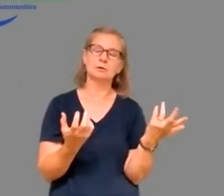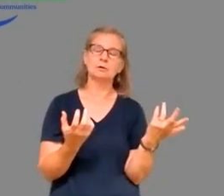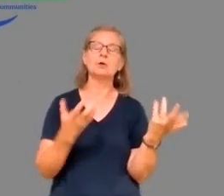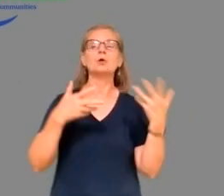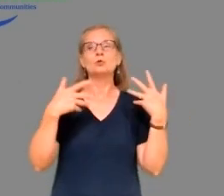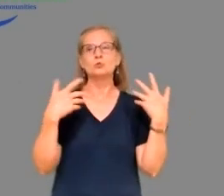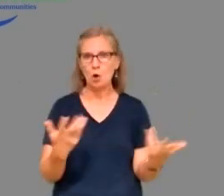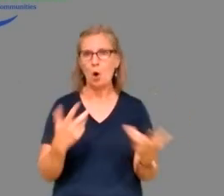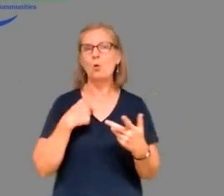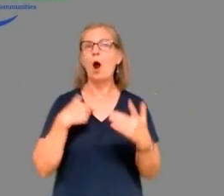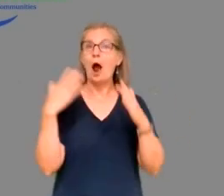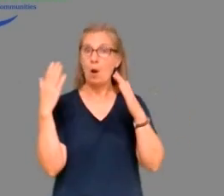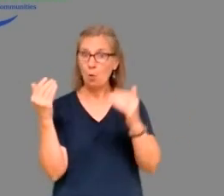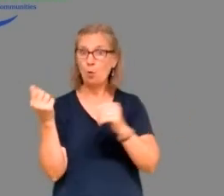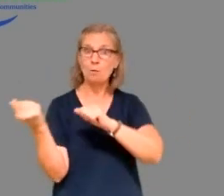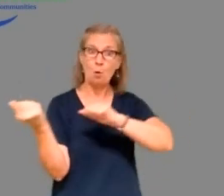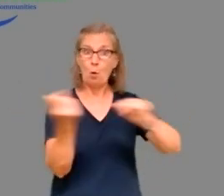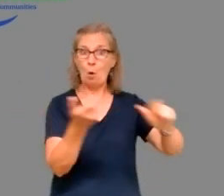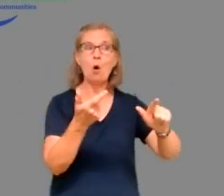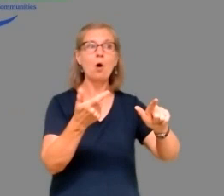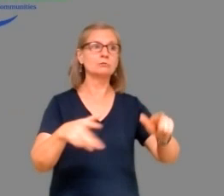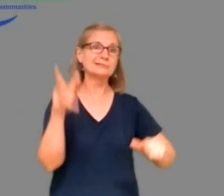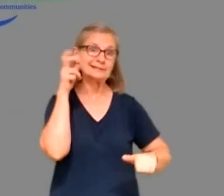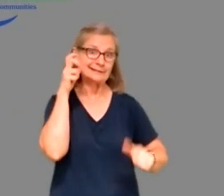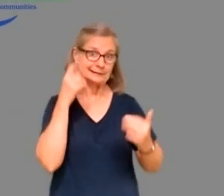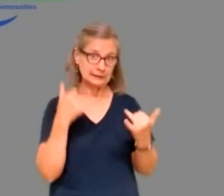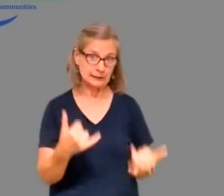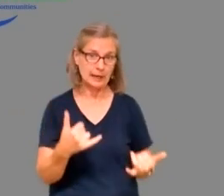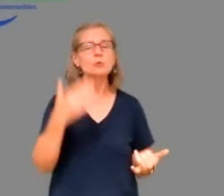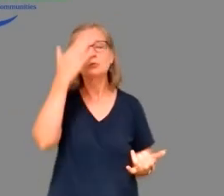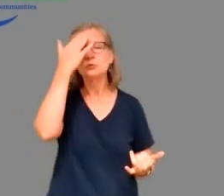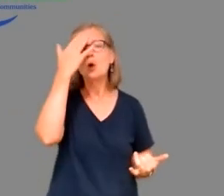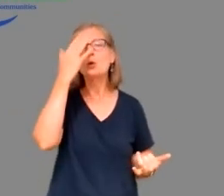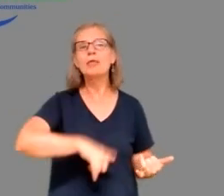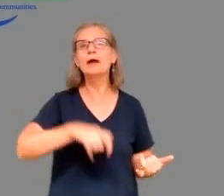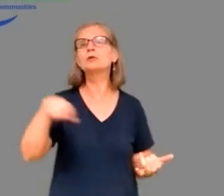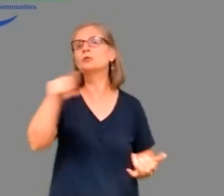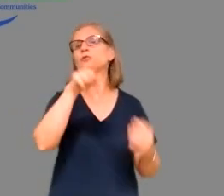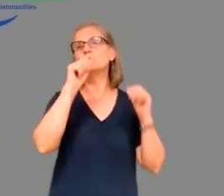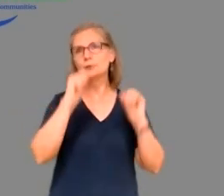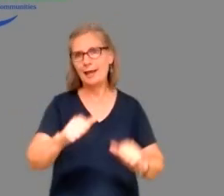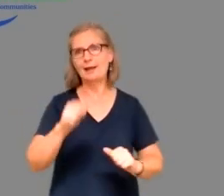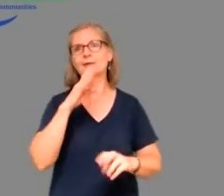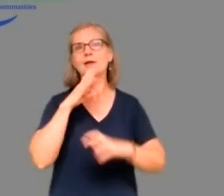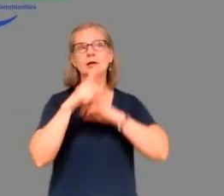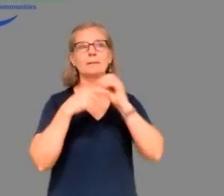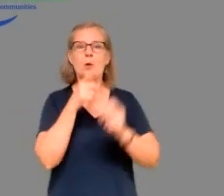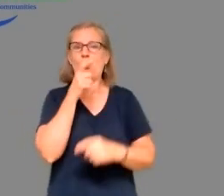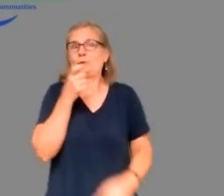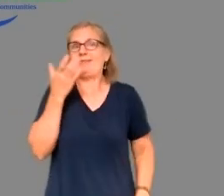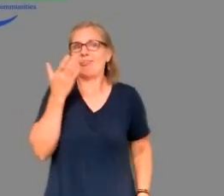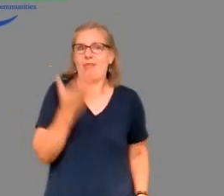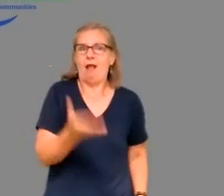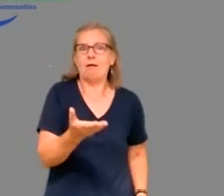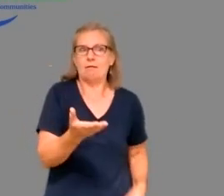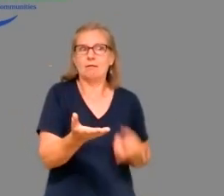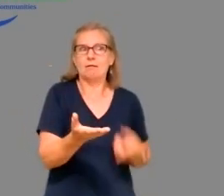I hope everyone that's listening to this knows that they can talk about who is there in order